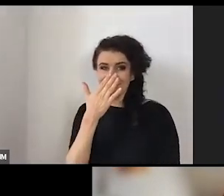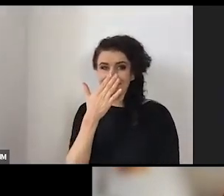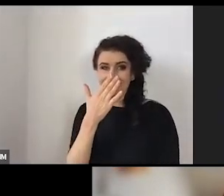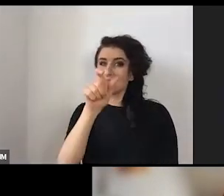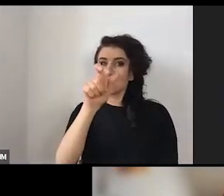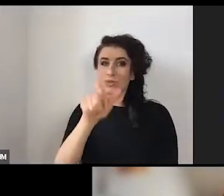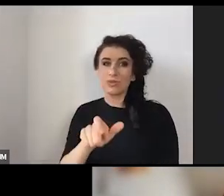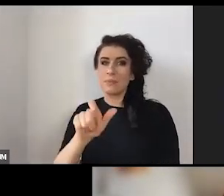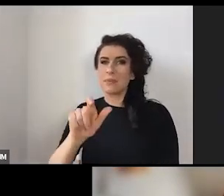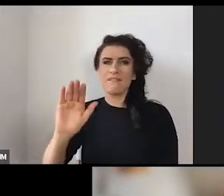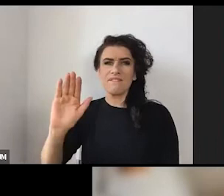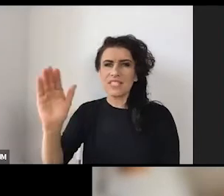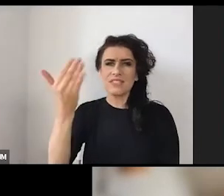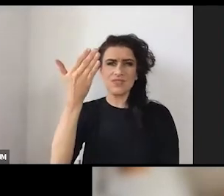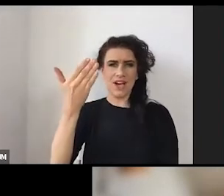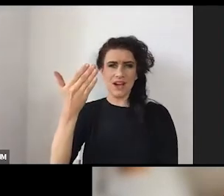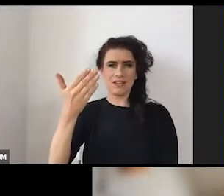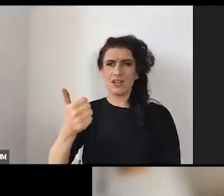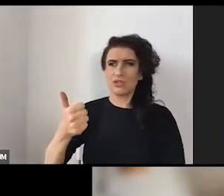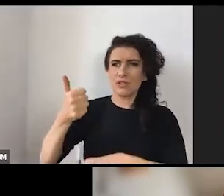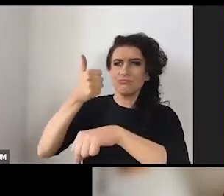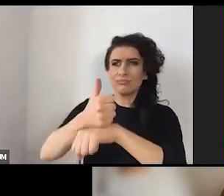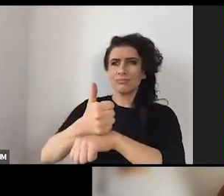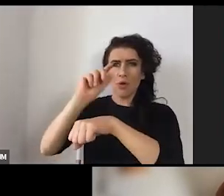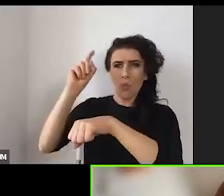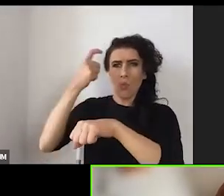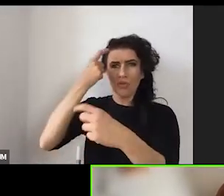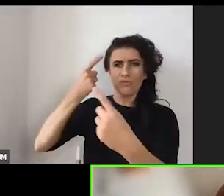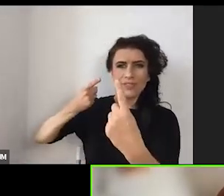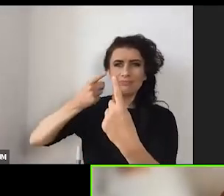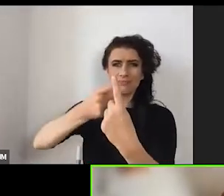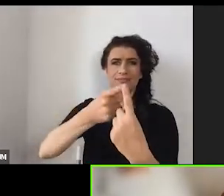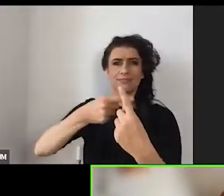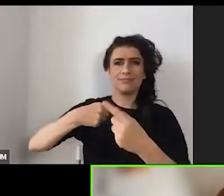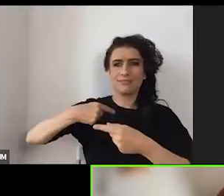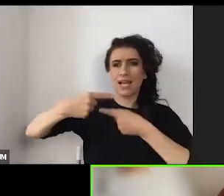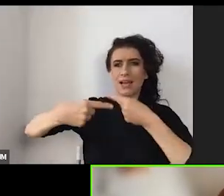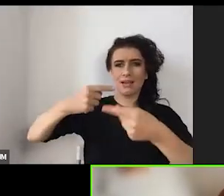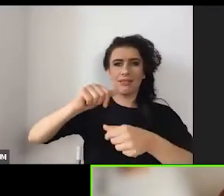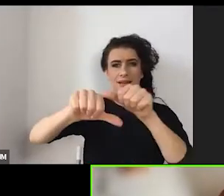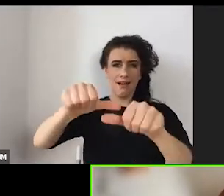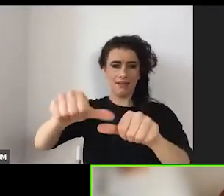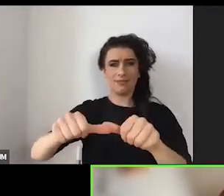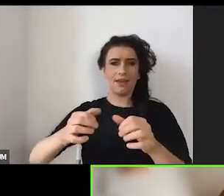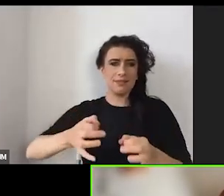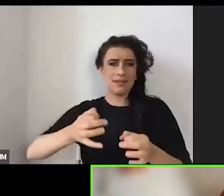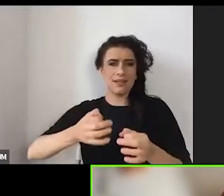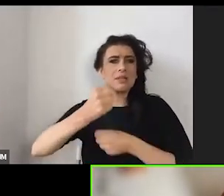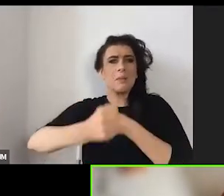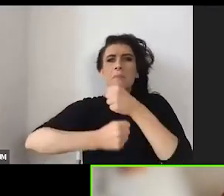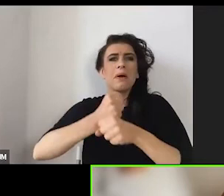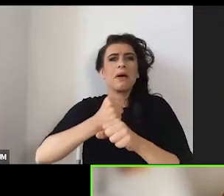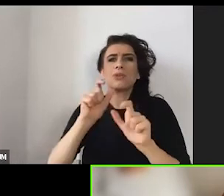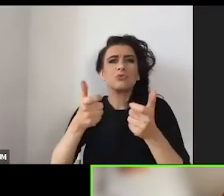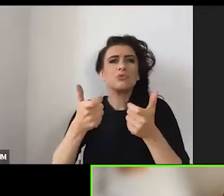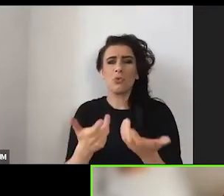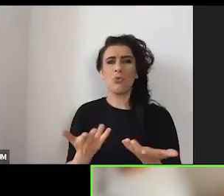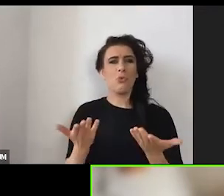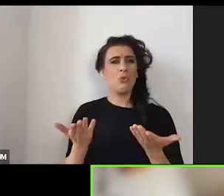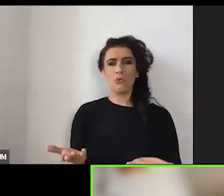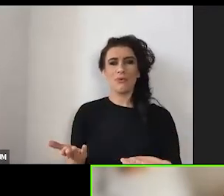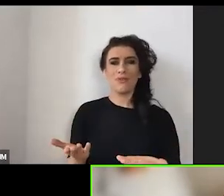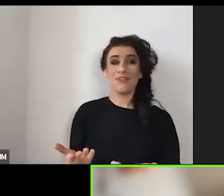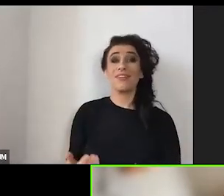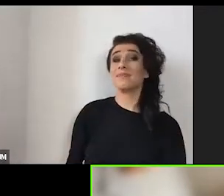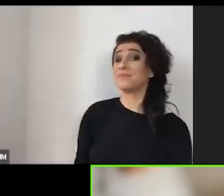What are you working on right now? Well, I would say we are facing a